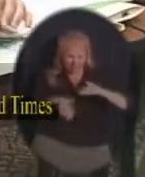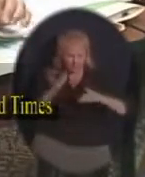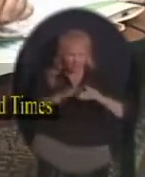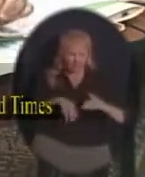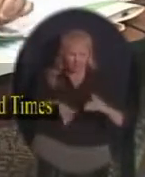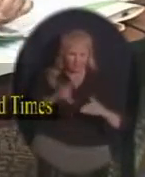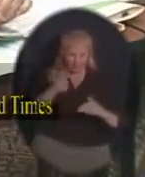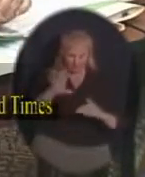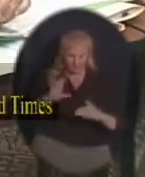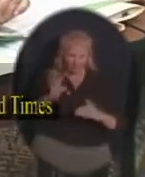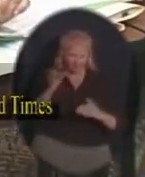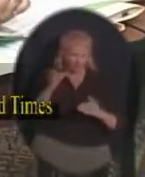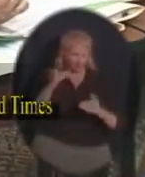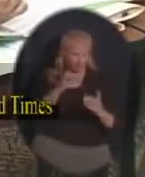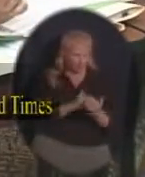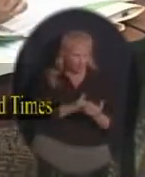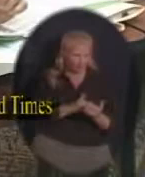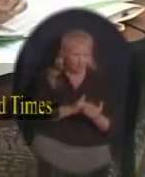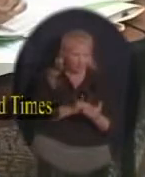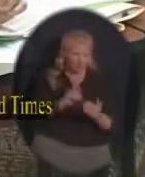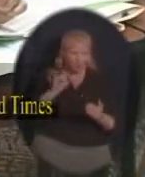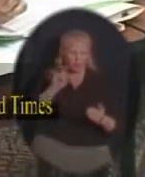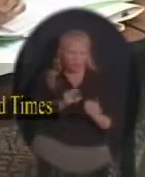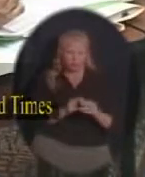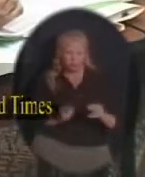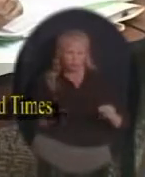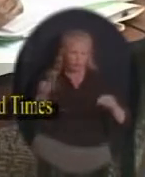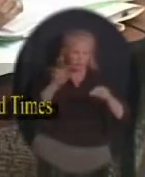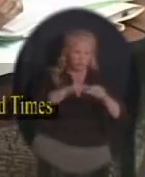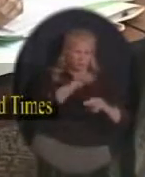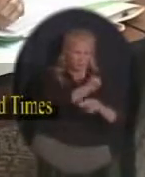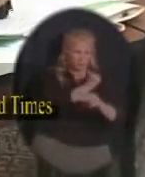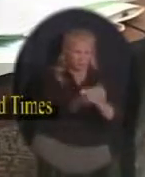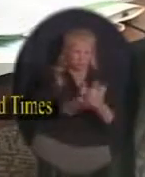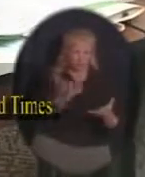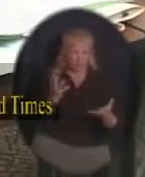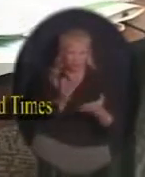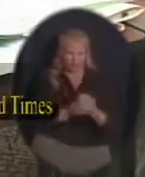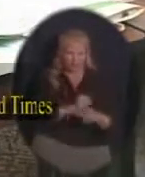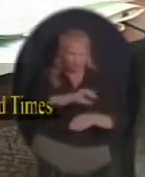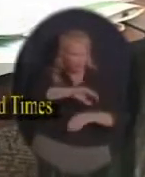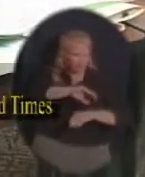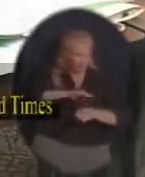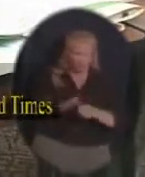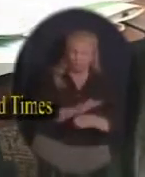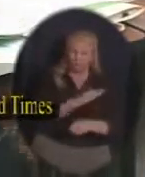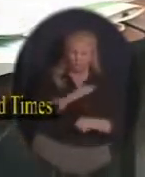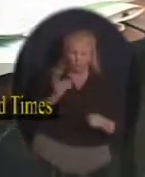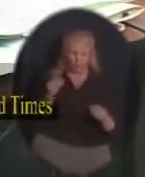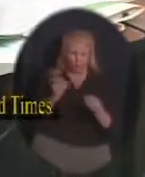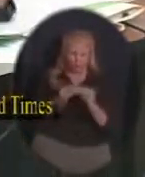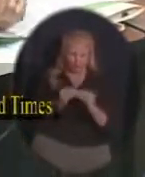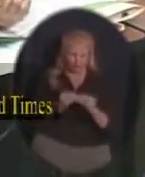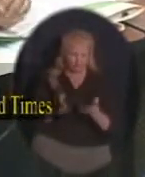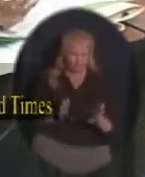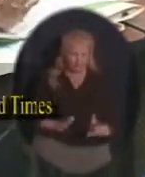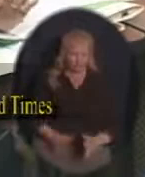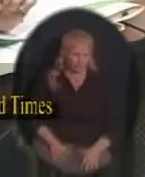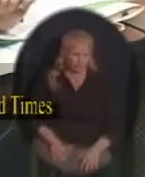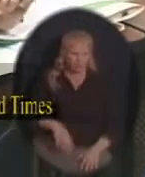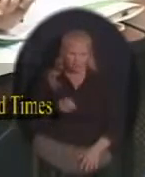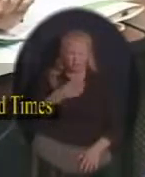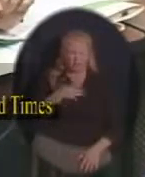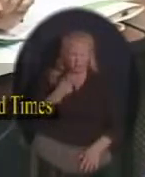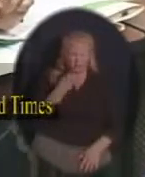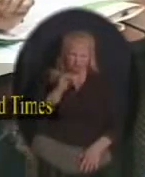our authority to capture the whole amount that should be coming to us. Is that Very correct? good. I wish I would have just said you say it. Yes, thank you. That's correct.